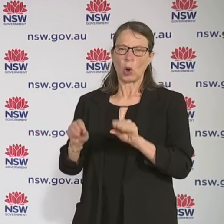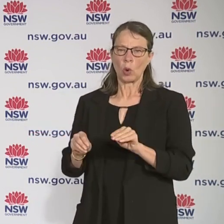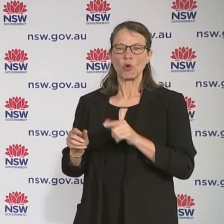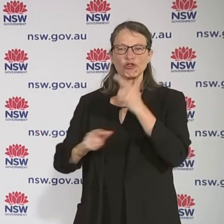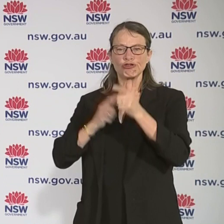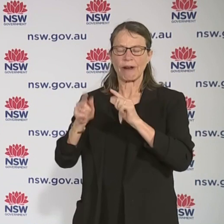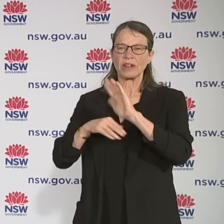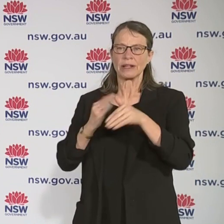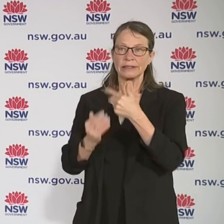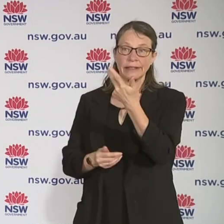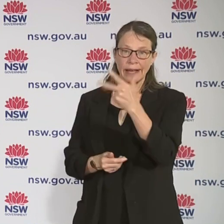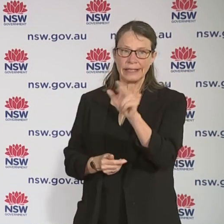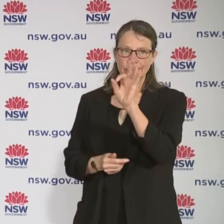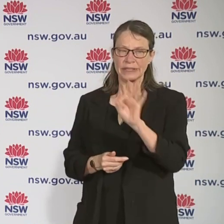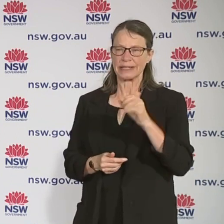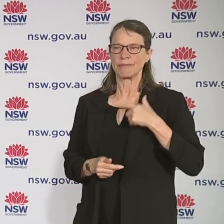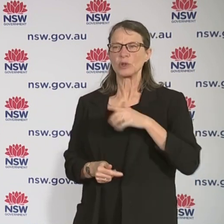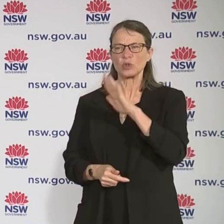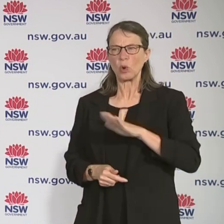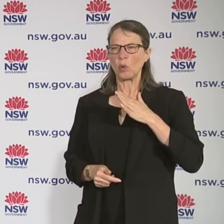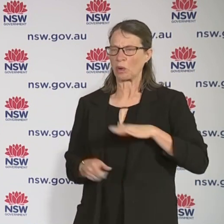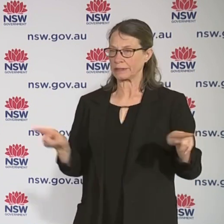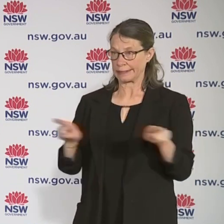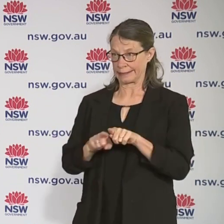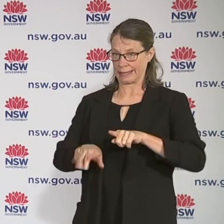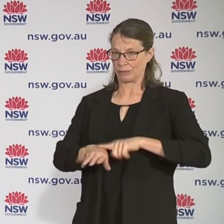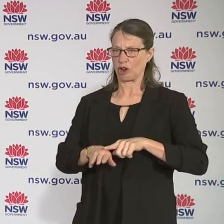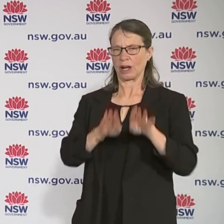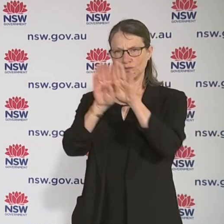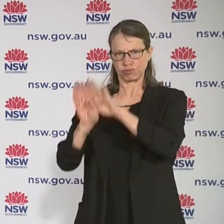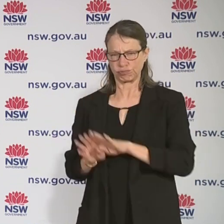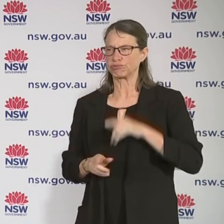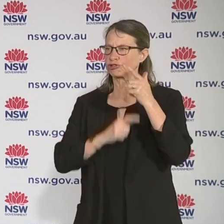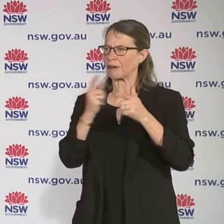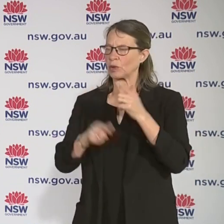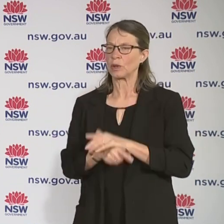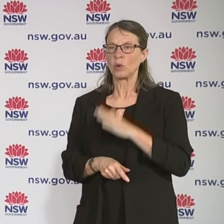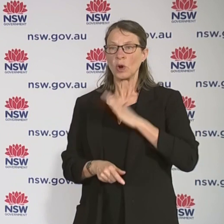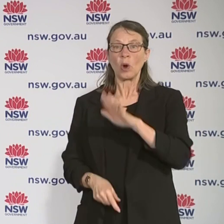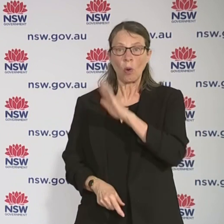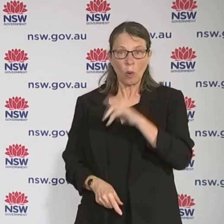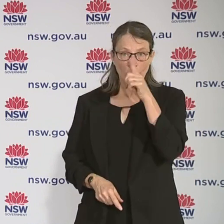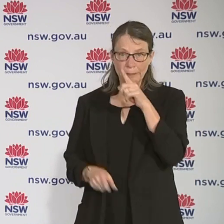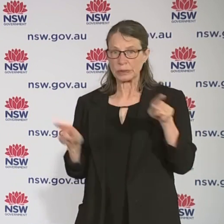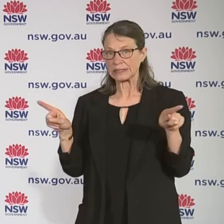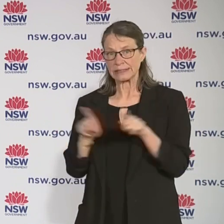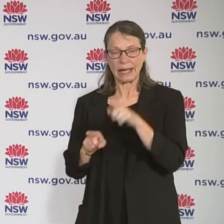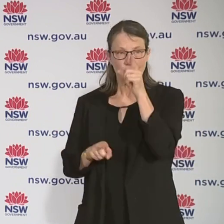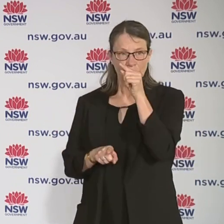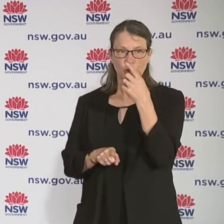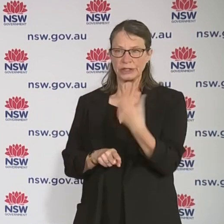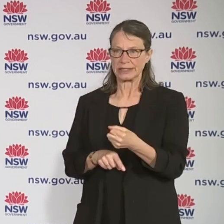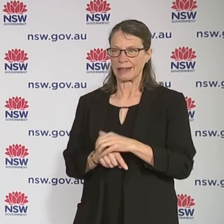advises otherwise, at this stage, we're assuming that all citizens of Greater Sydney will have the same opportunities as everybody else.